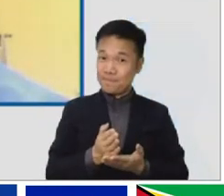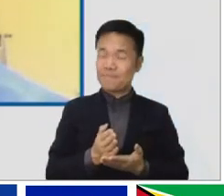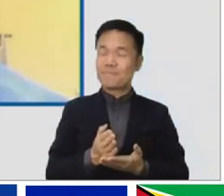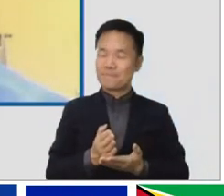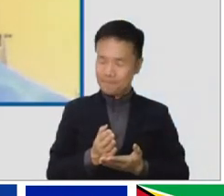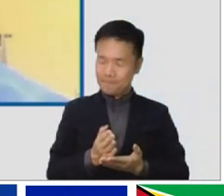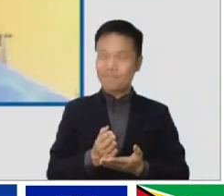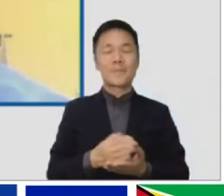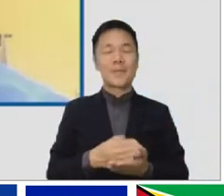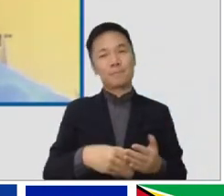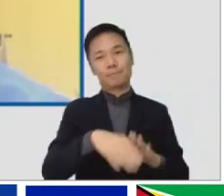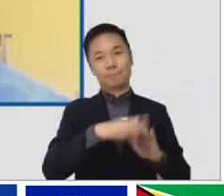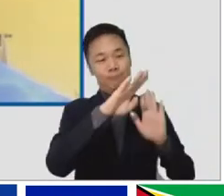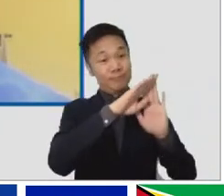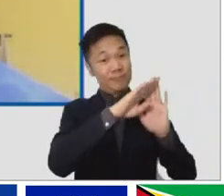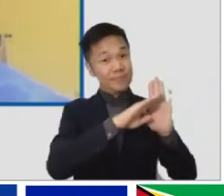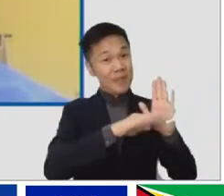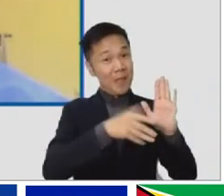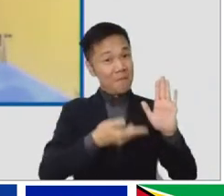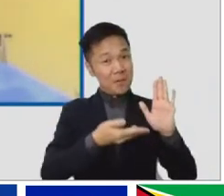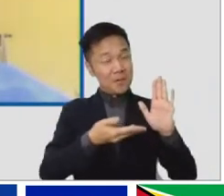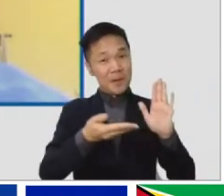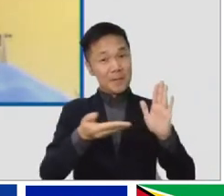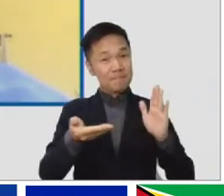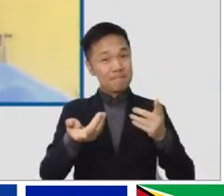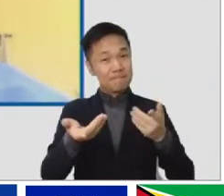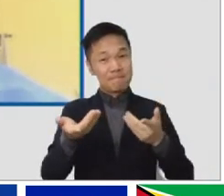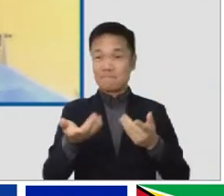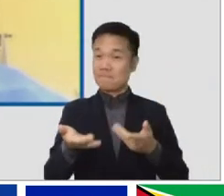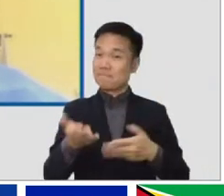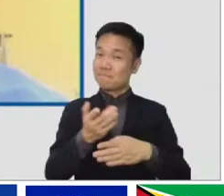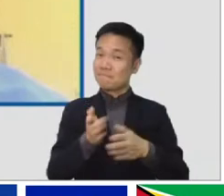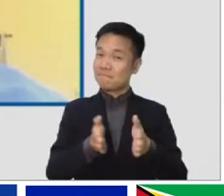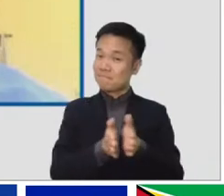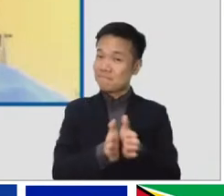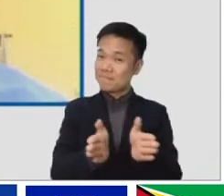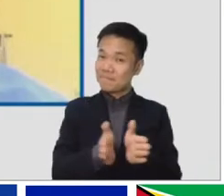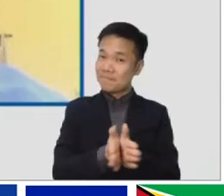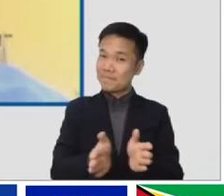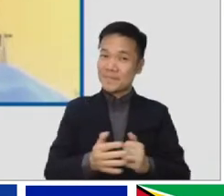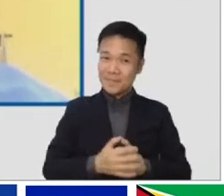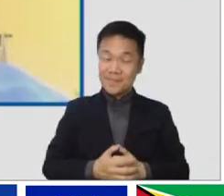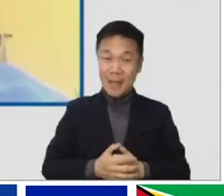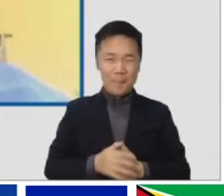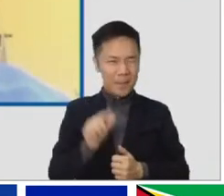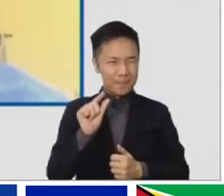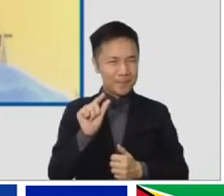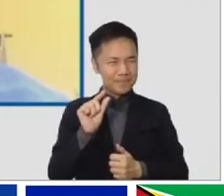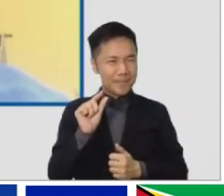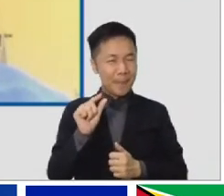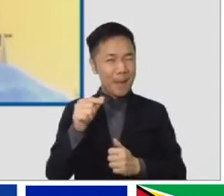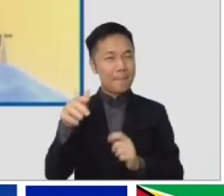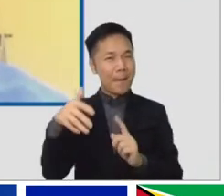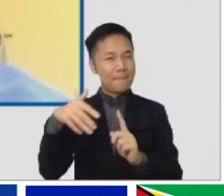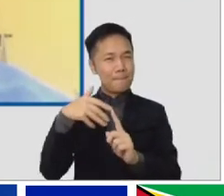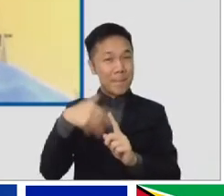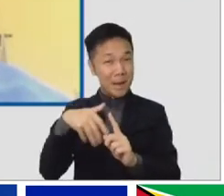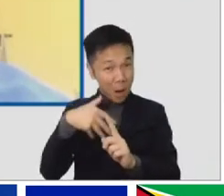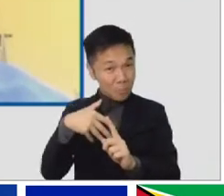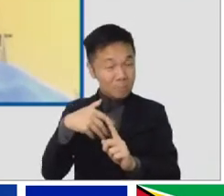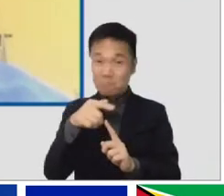session, just to give a little bit of background information, which puts in perspective